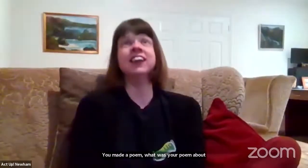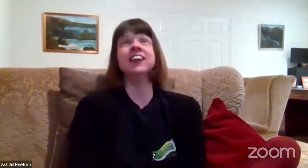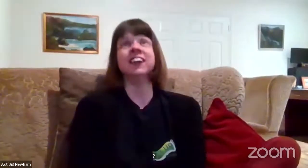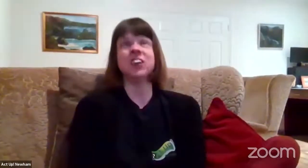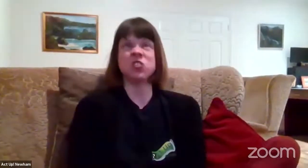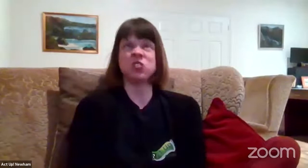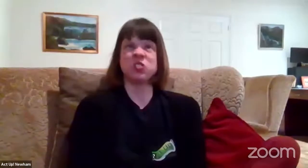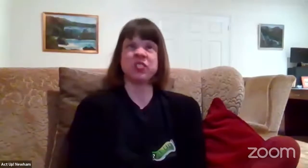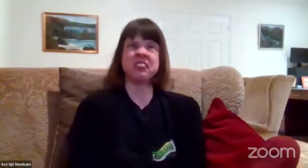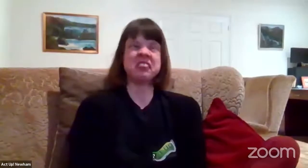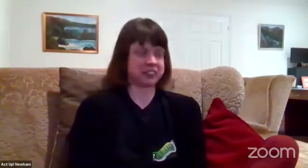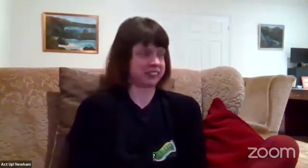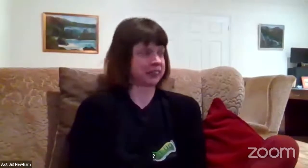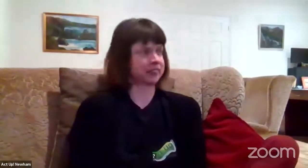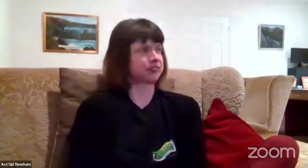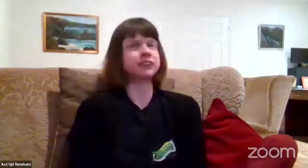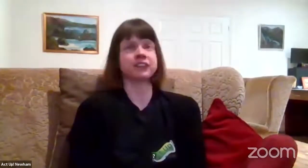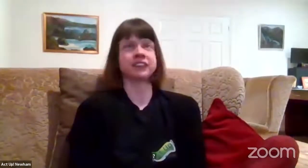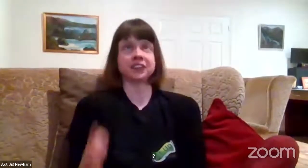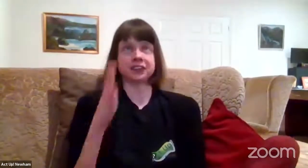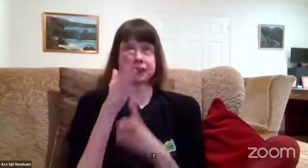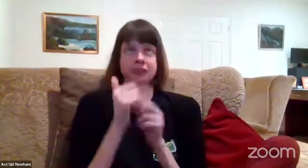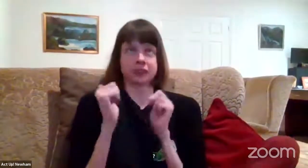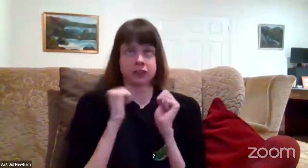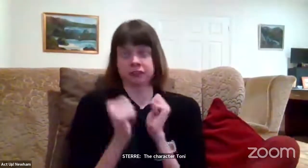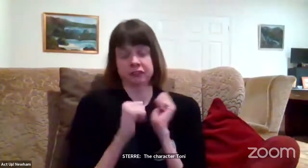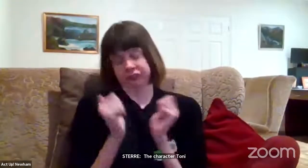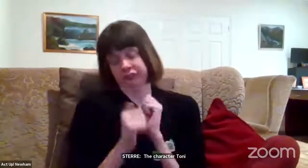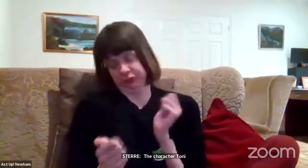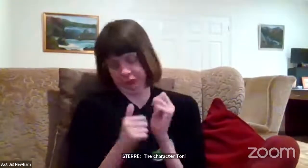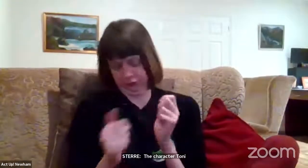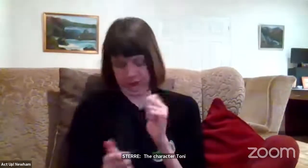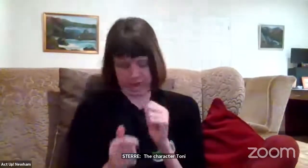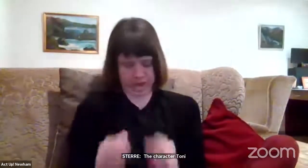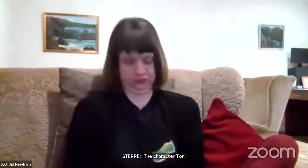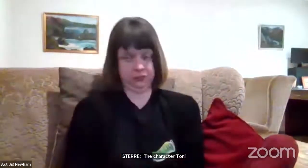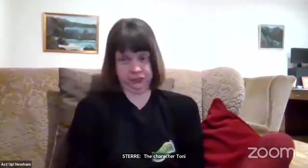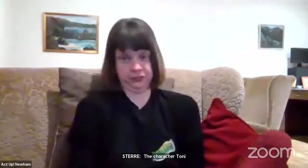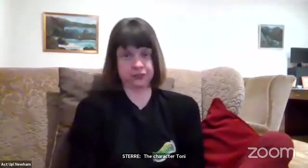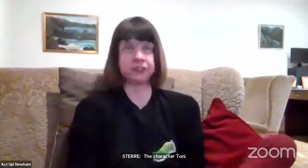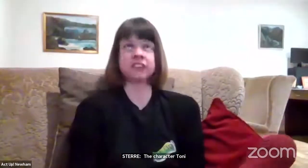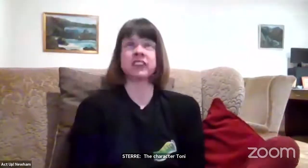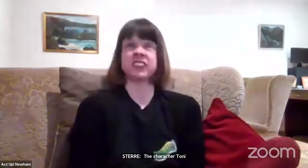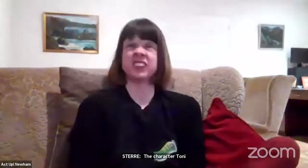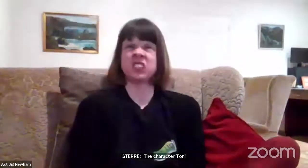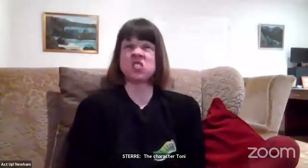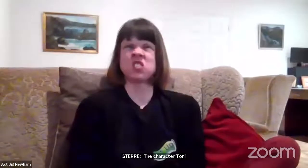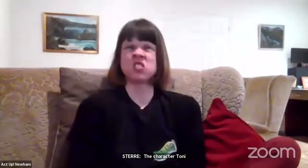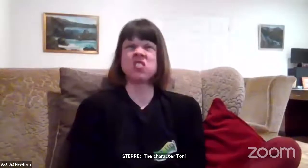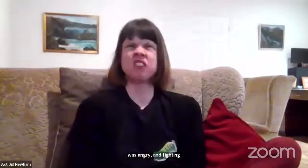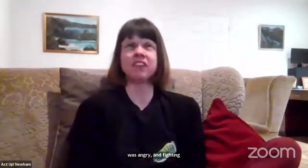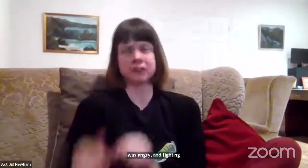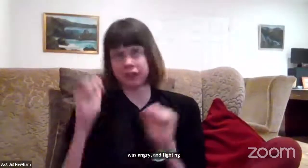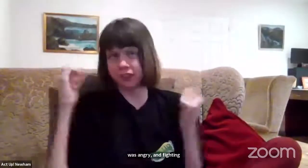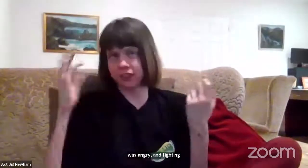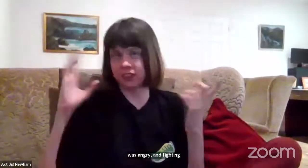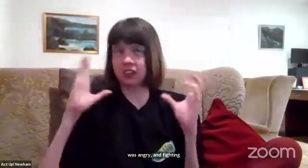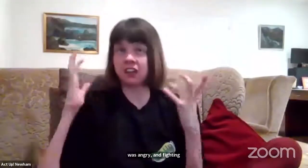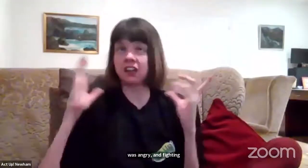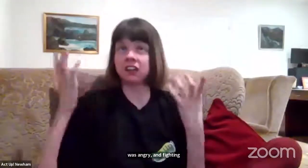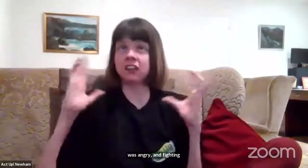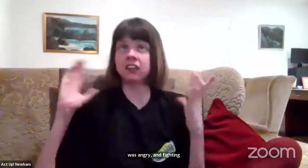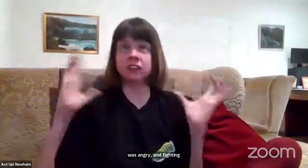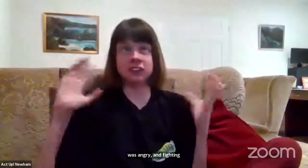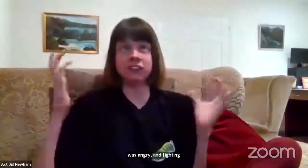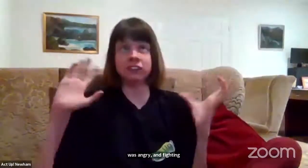Toni was angry and fighting. He was angry about the fighting. He was really